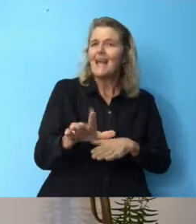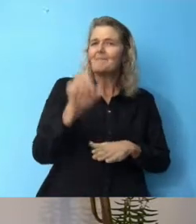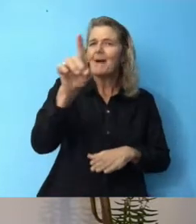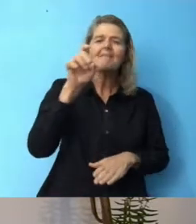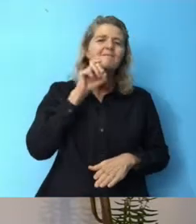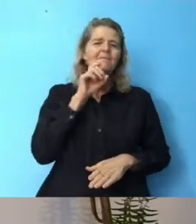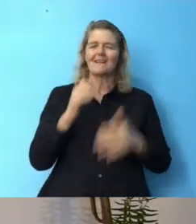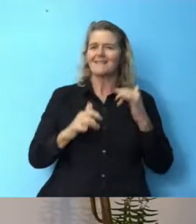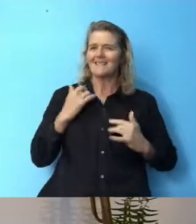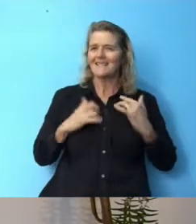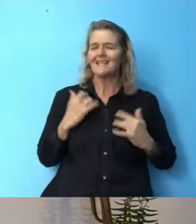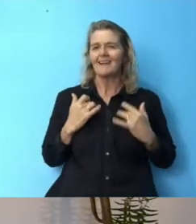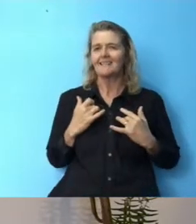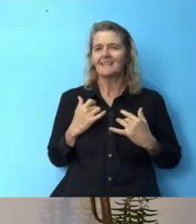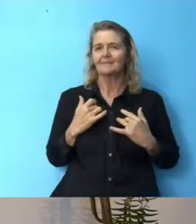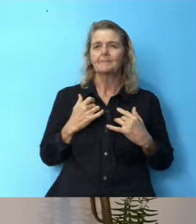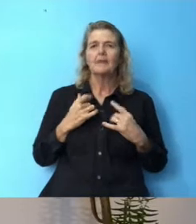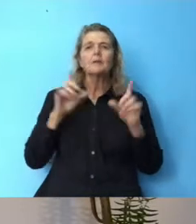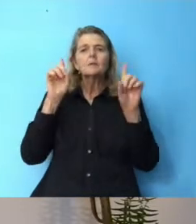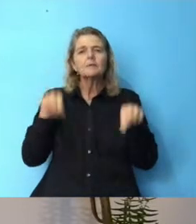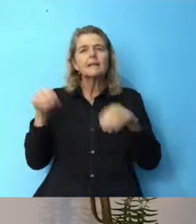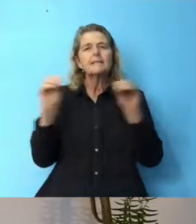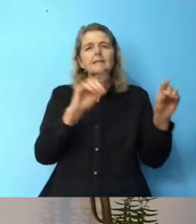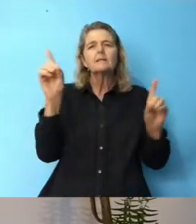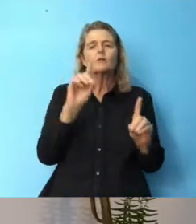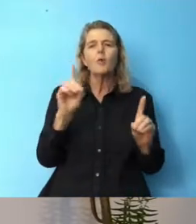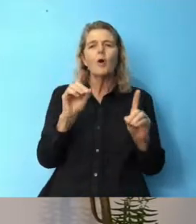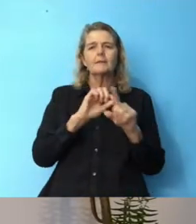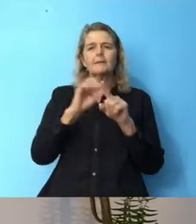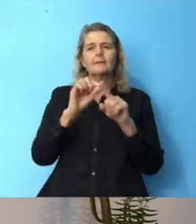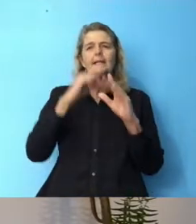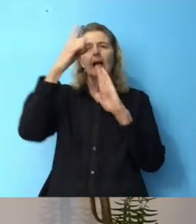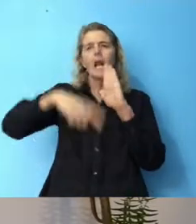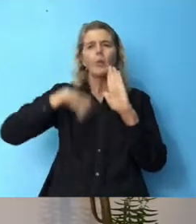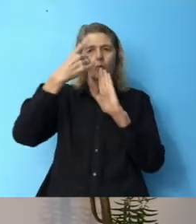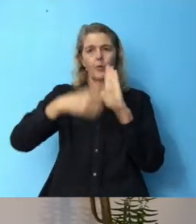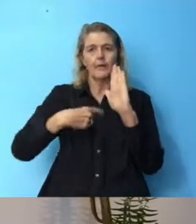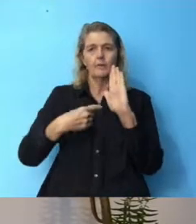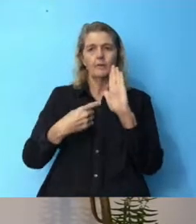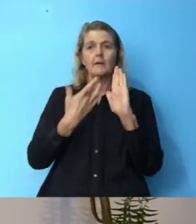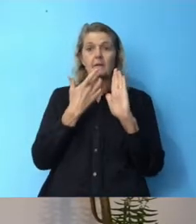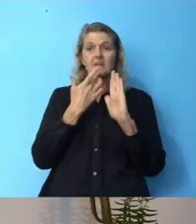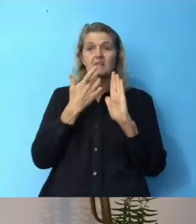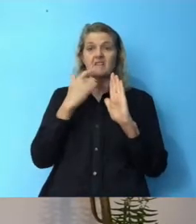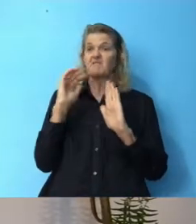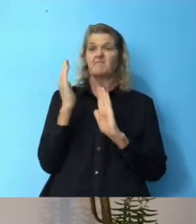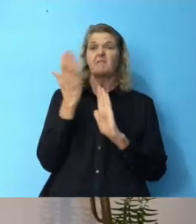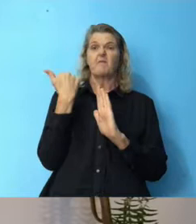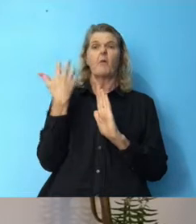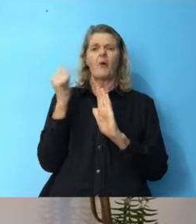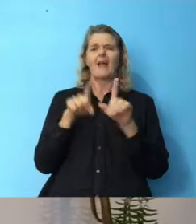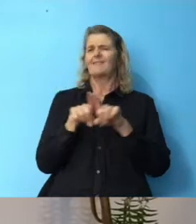colour wheel. If any of you guys have done courses or classes with me before, you've probably done one. It's not the most exciting of